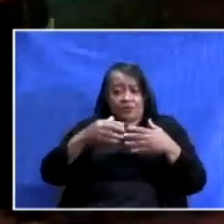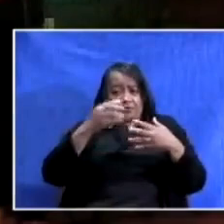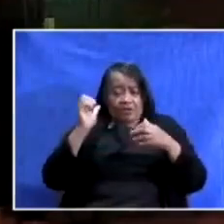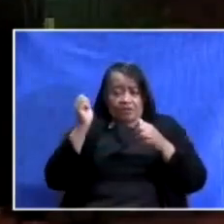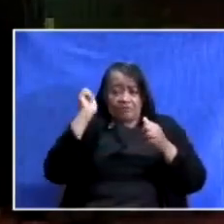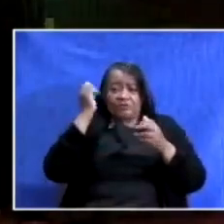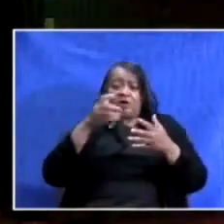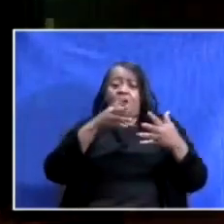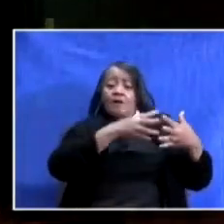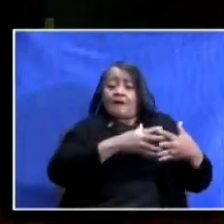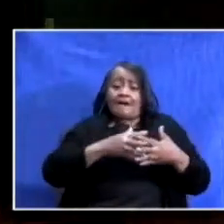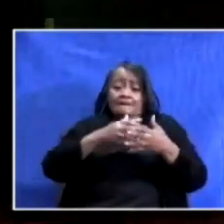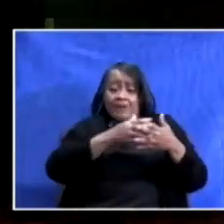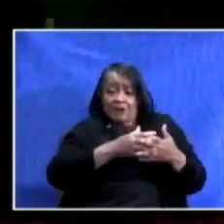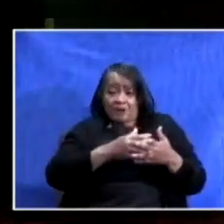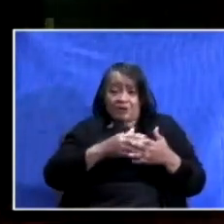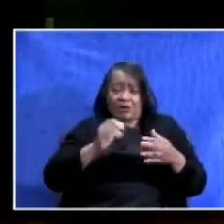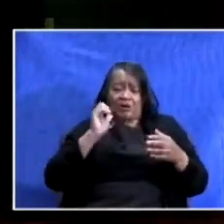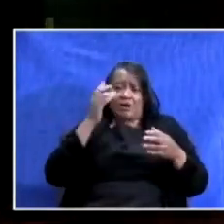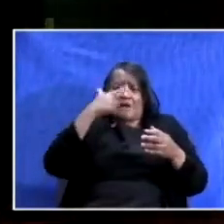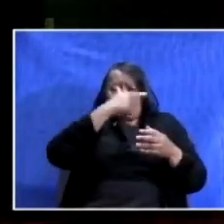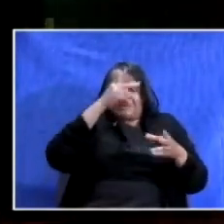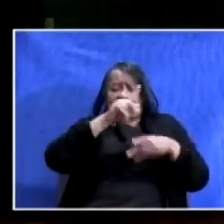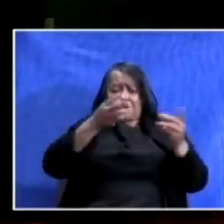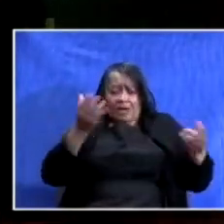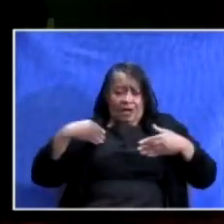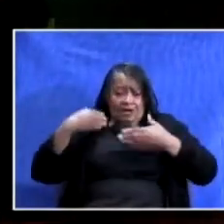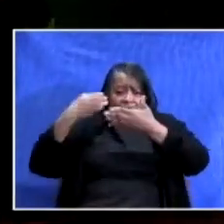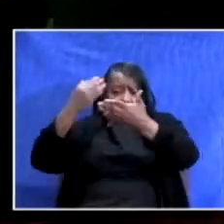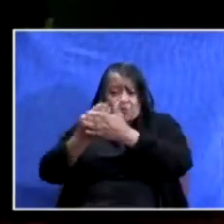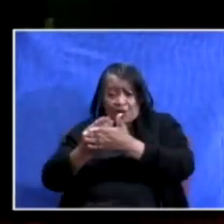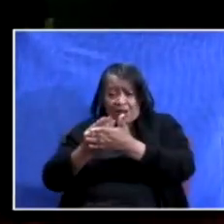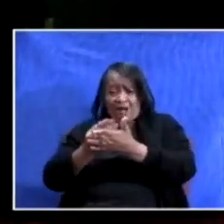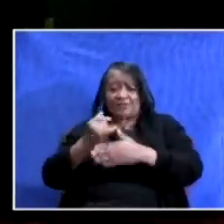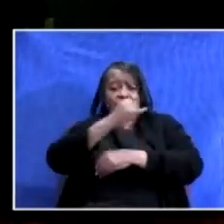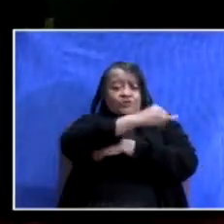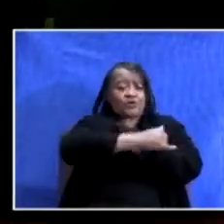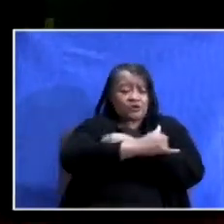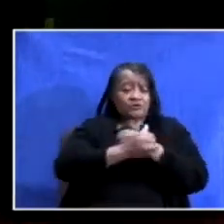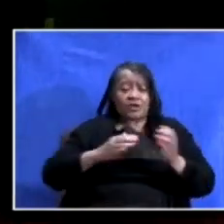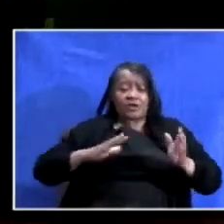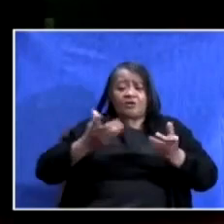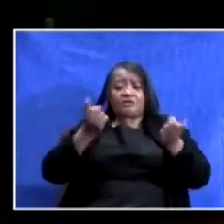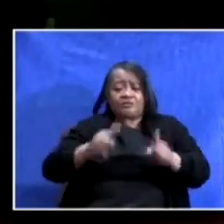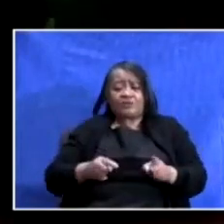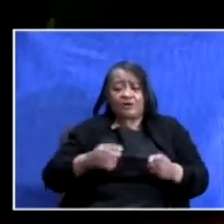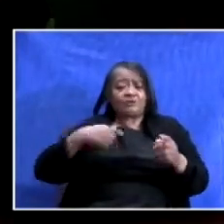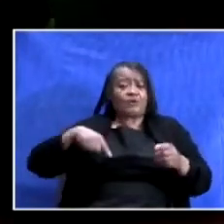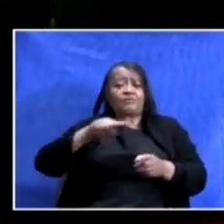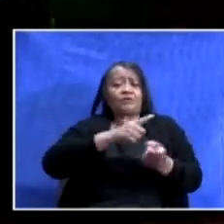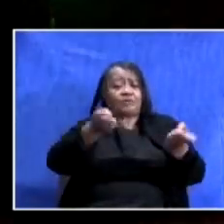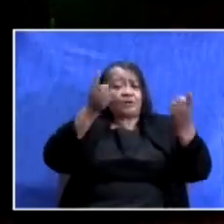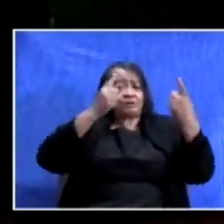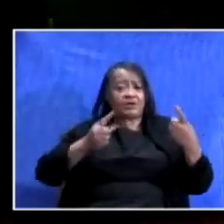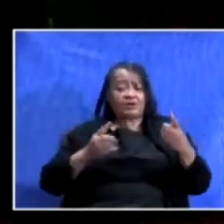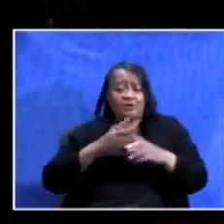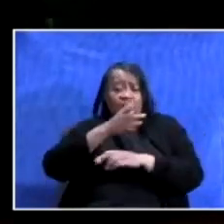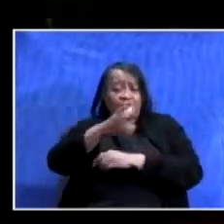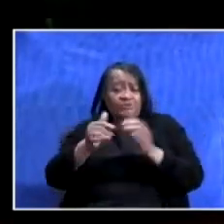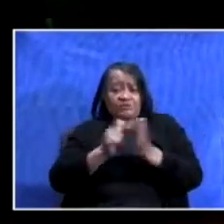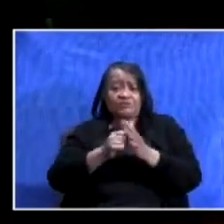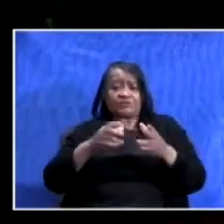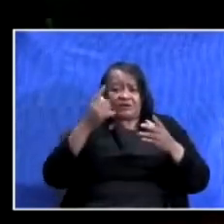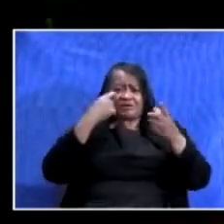they came to America in the first place and what really happened when they got here. Indeed, we have come over a way that